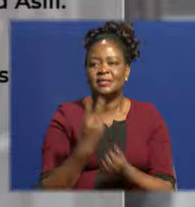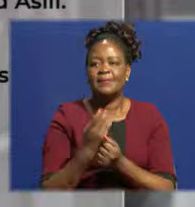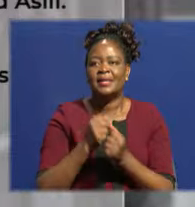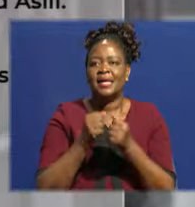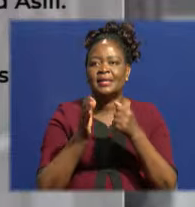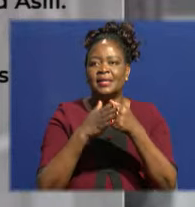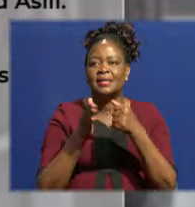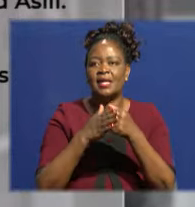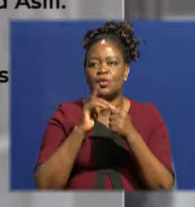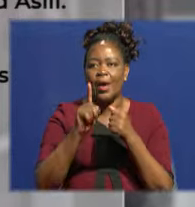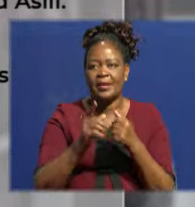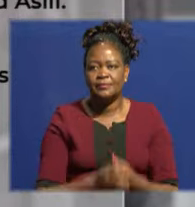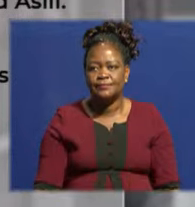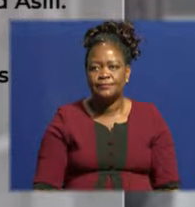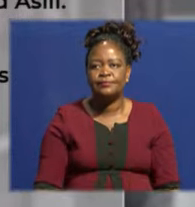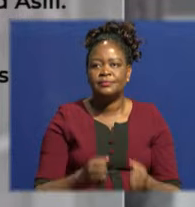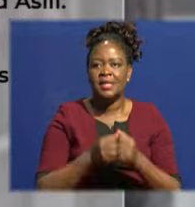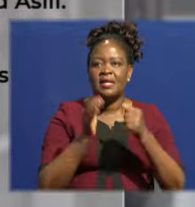In